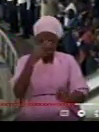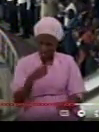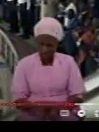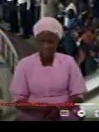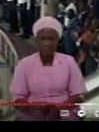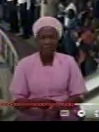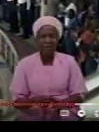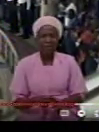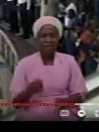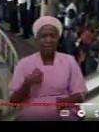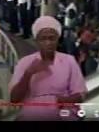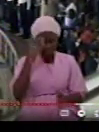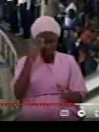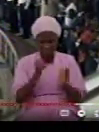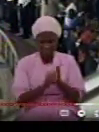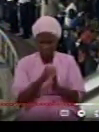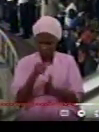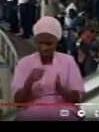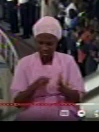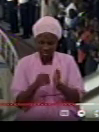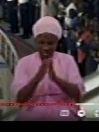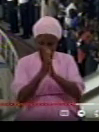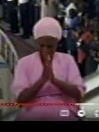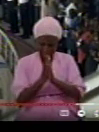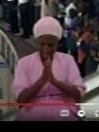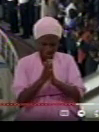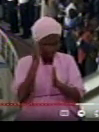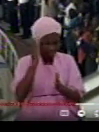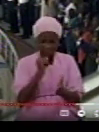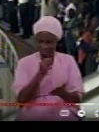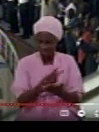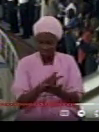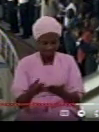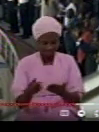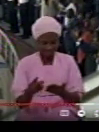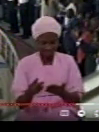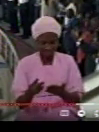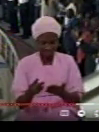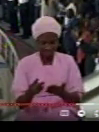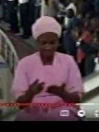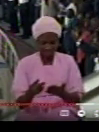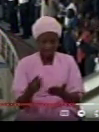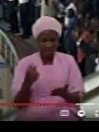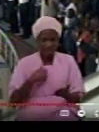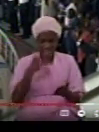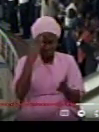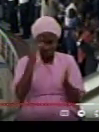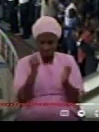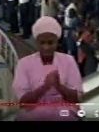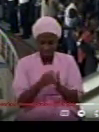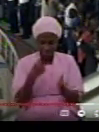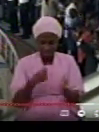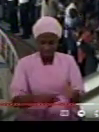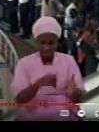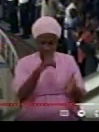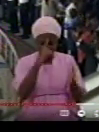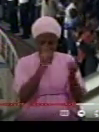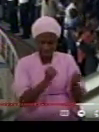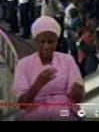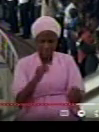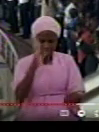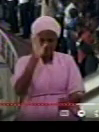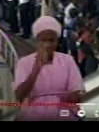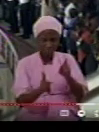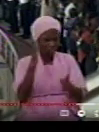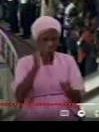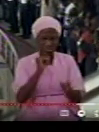We know that this prayer will not fail. We know that the face of your people will not